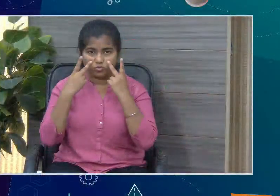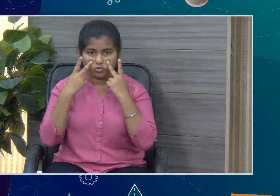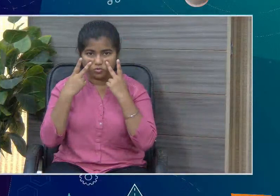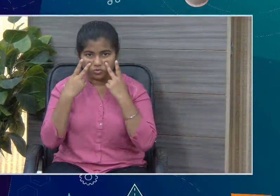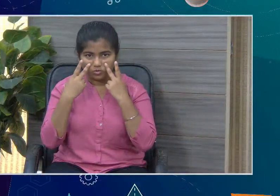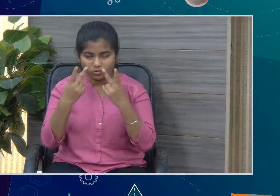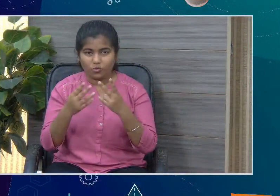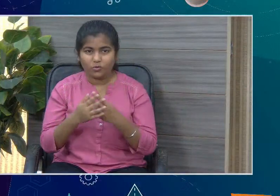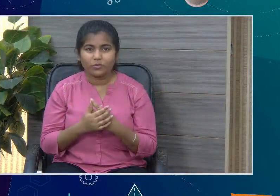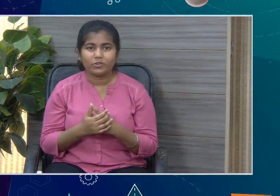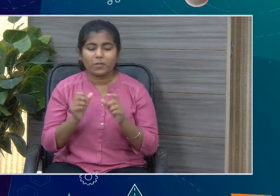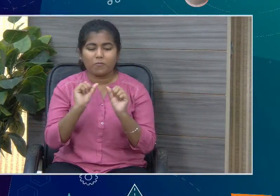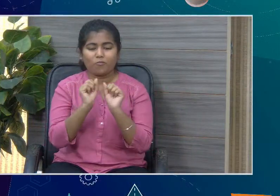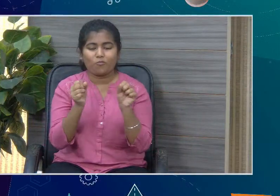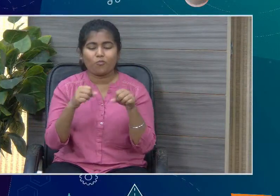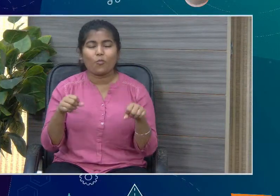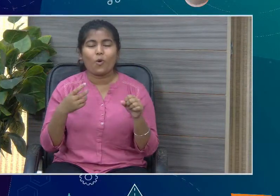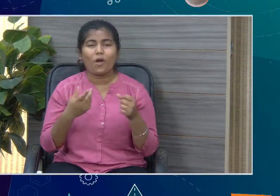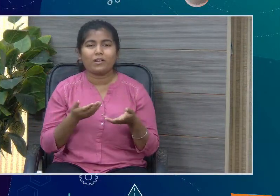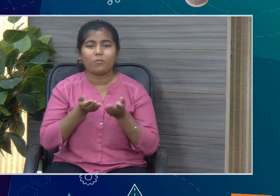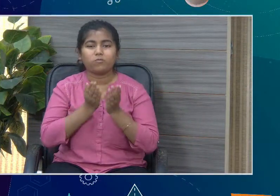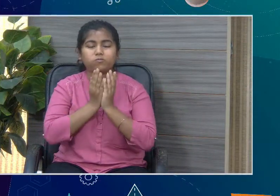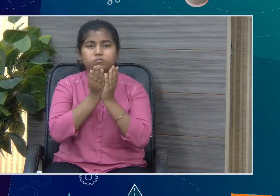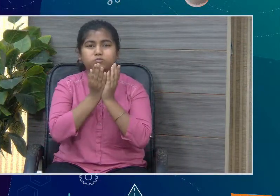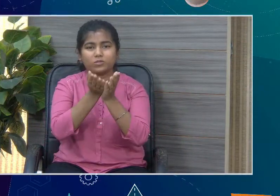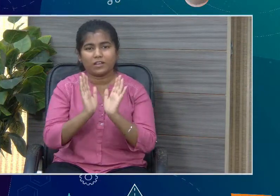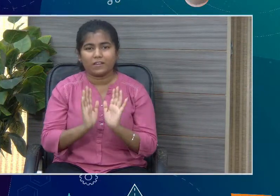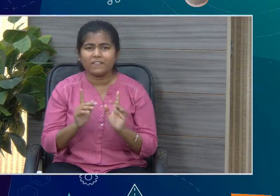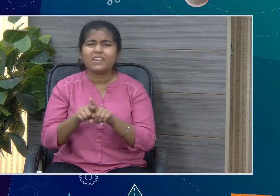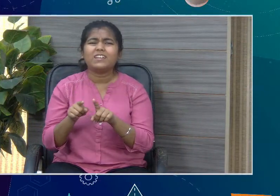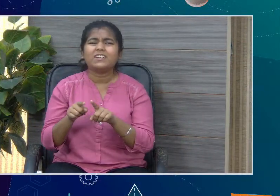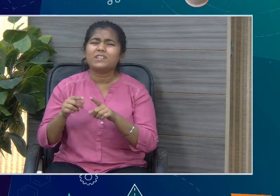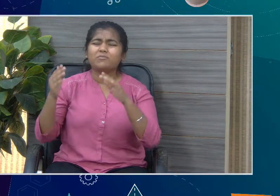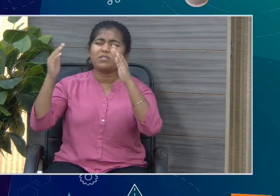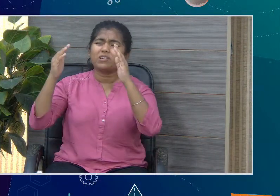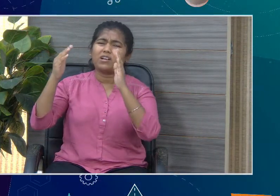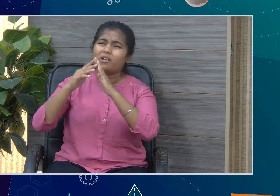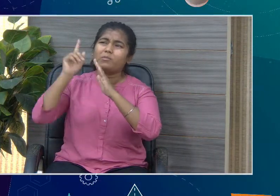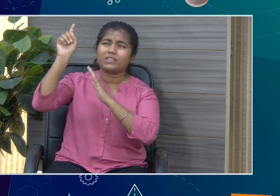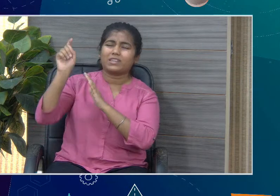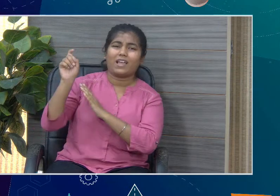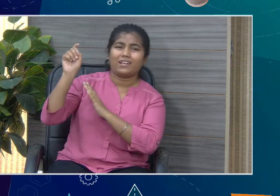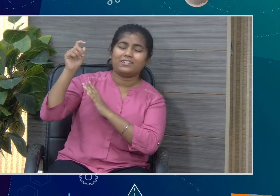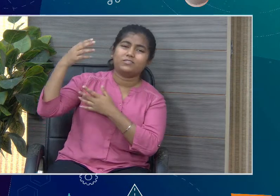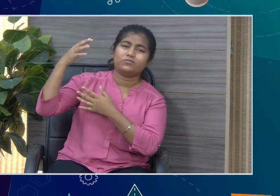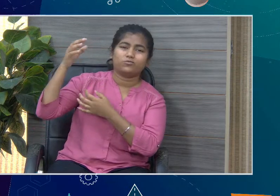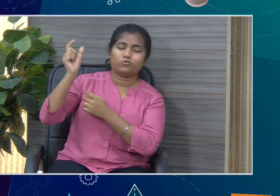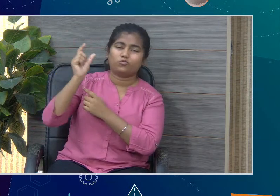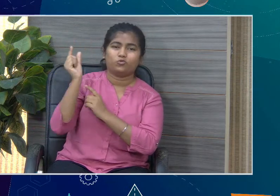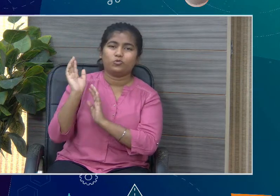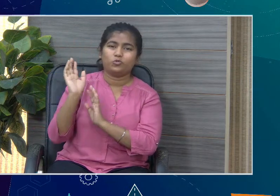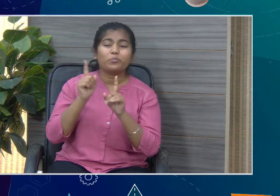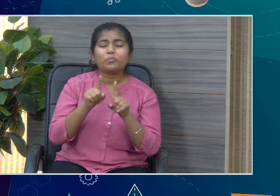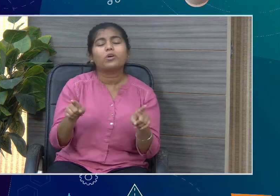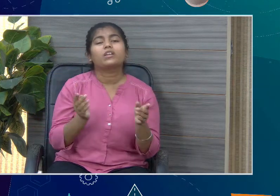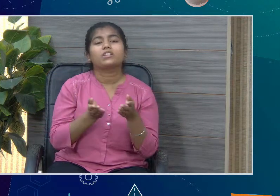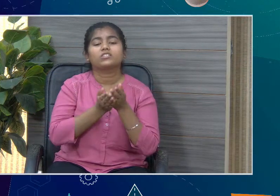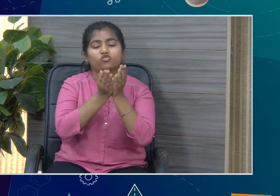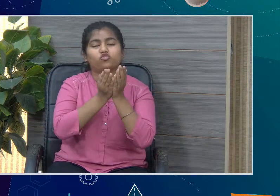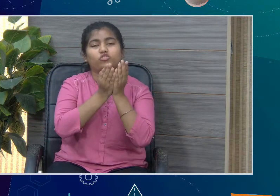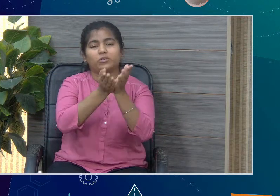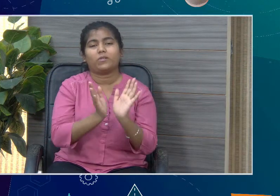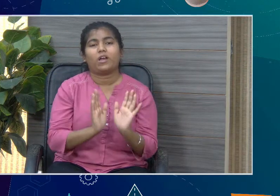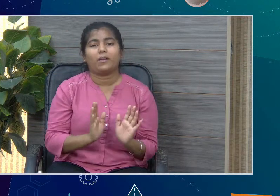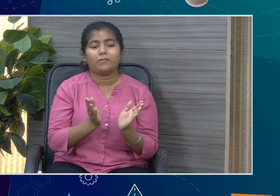model of the ship. This is a wind chime, but we just have to This is the sailing ship on